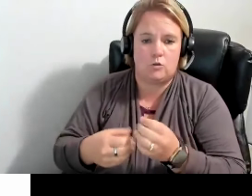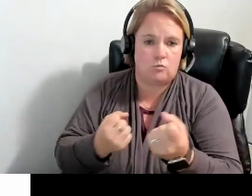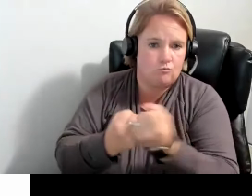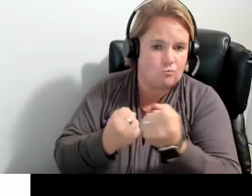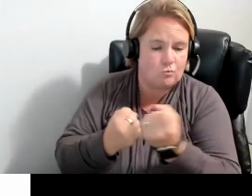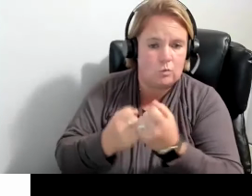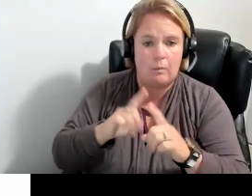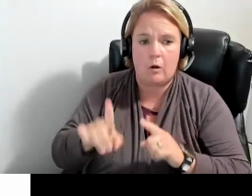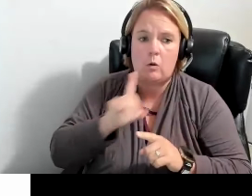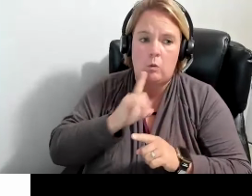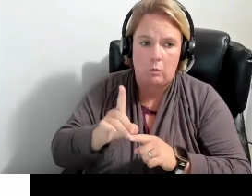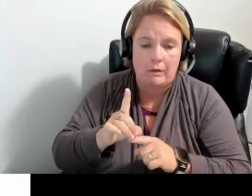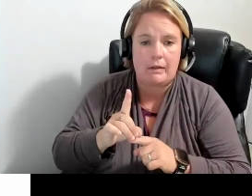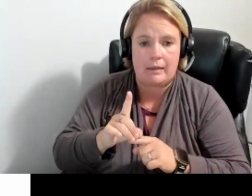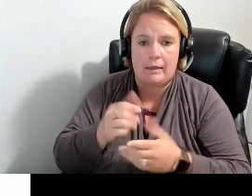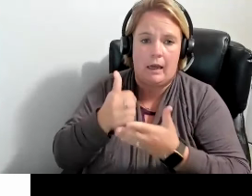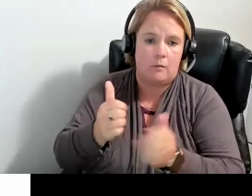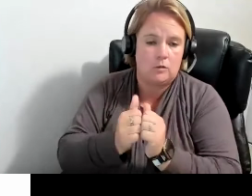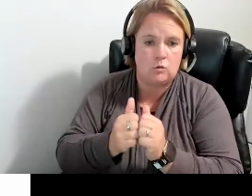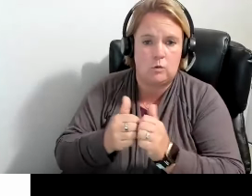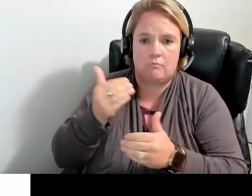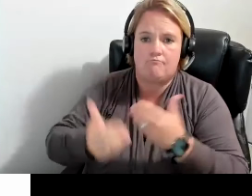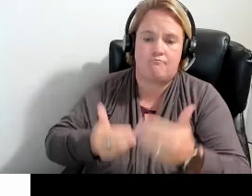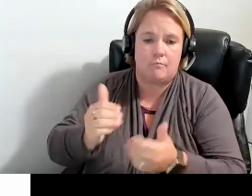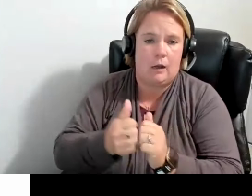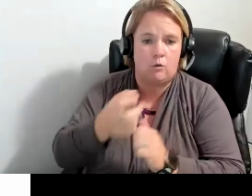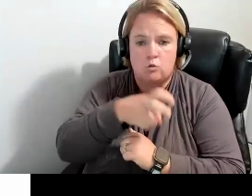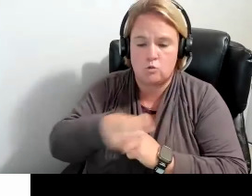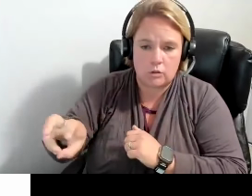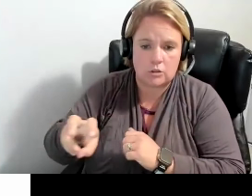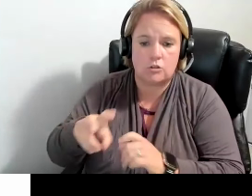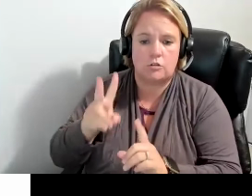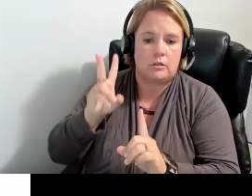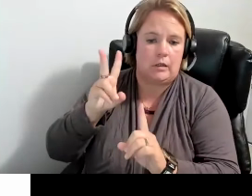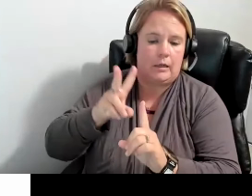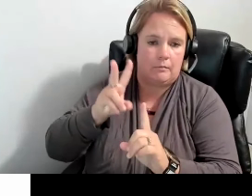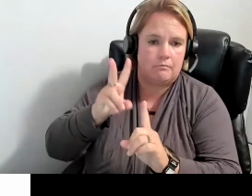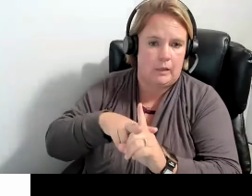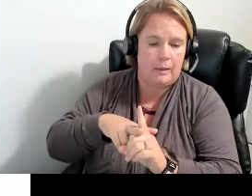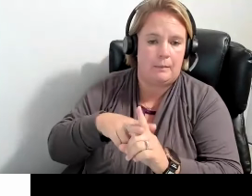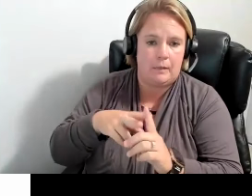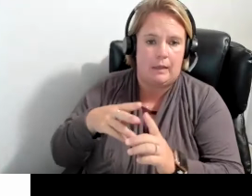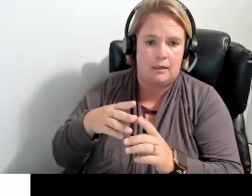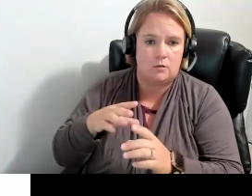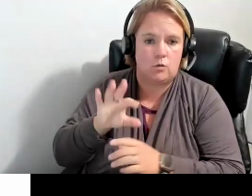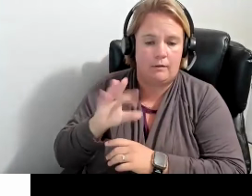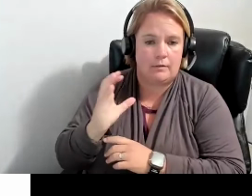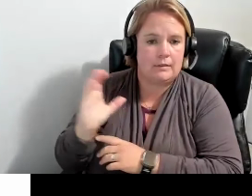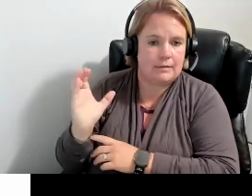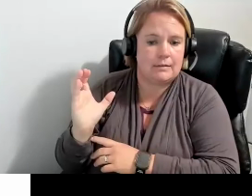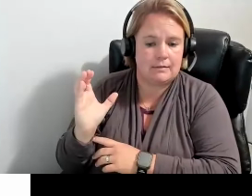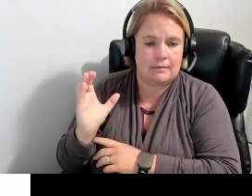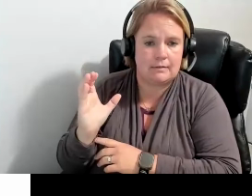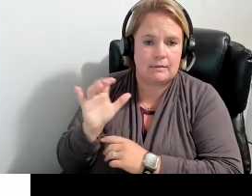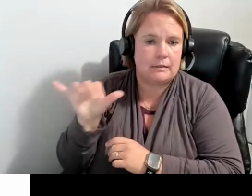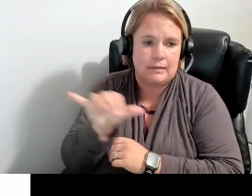there to help those students with the steps of getting them transitioned, applied here at Fresno City College. And that's the